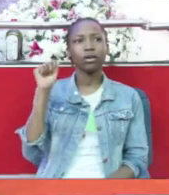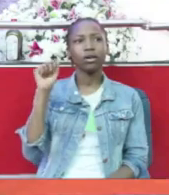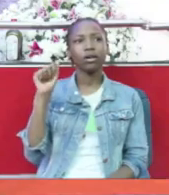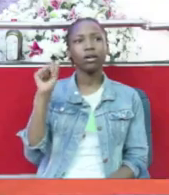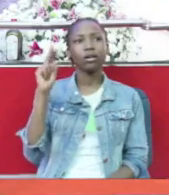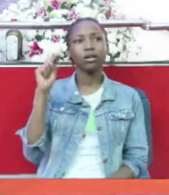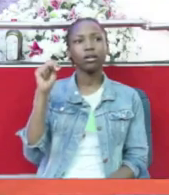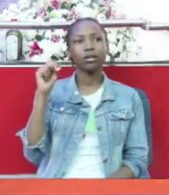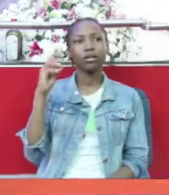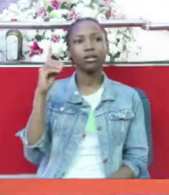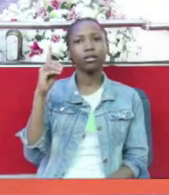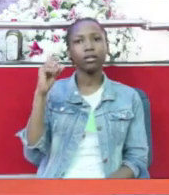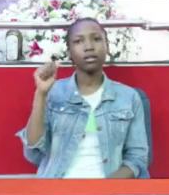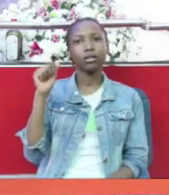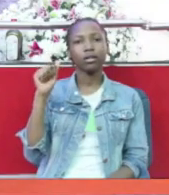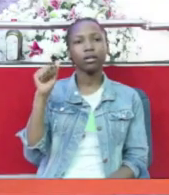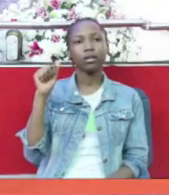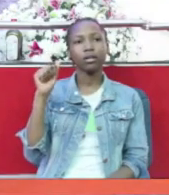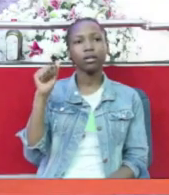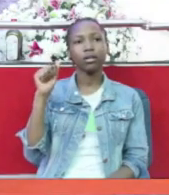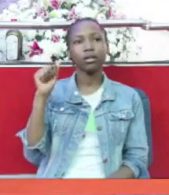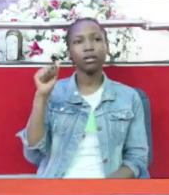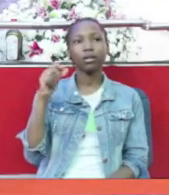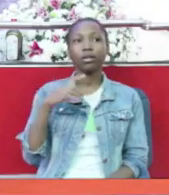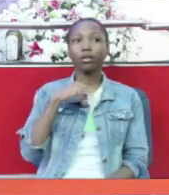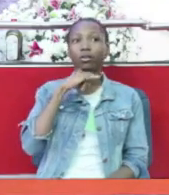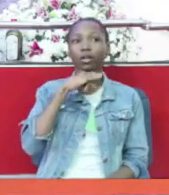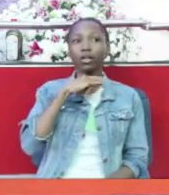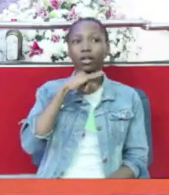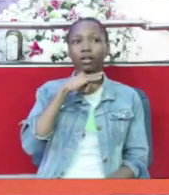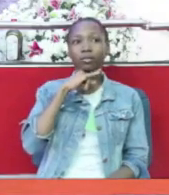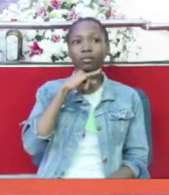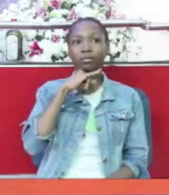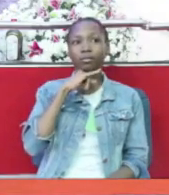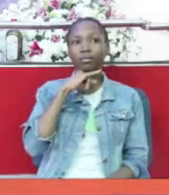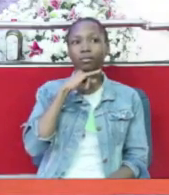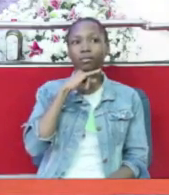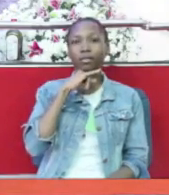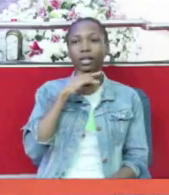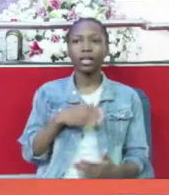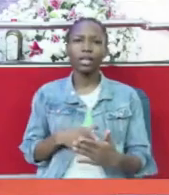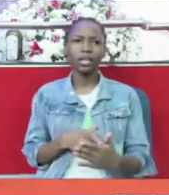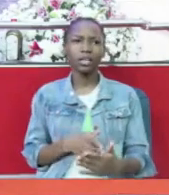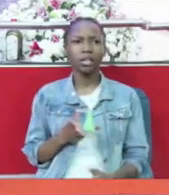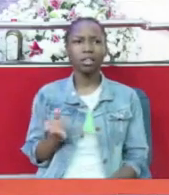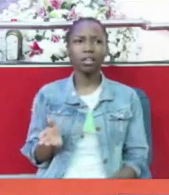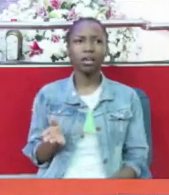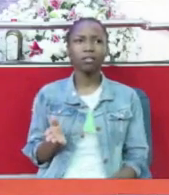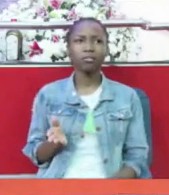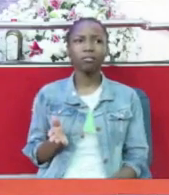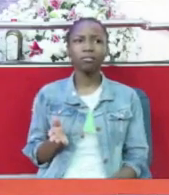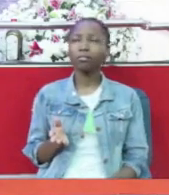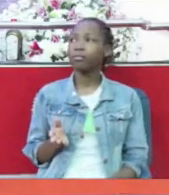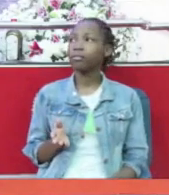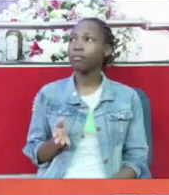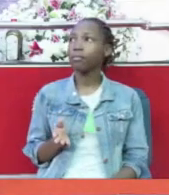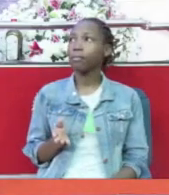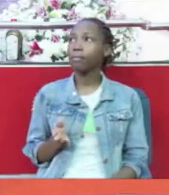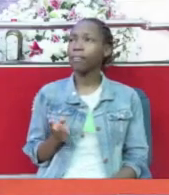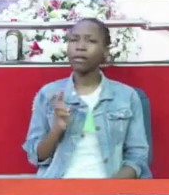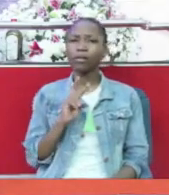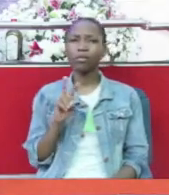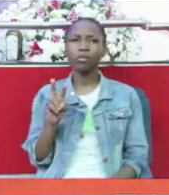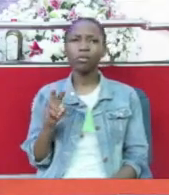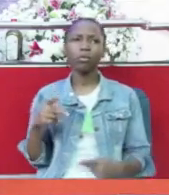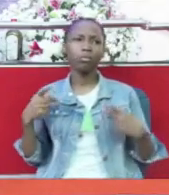I'm not sure he calls me his friend, but he's mine. You know what I mean? again, if you look at their population